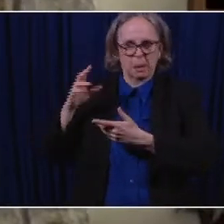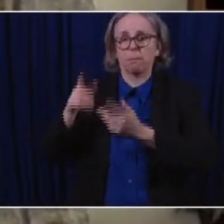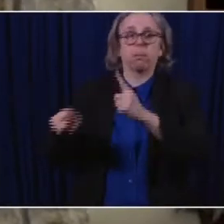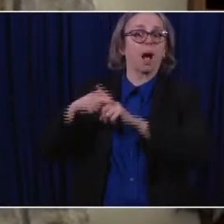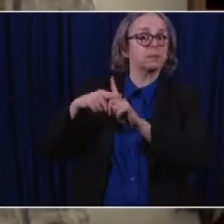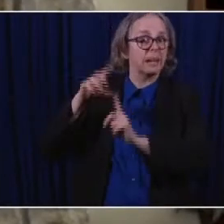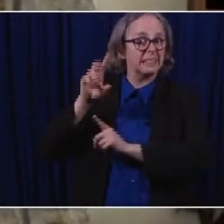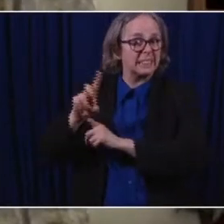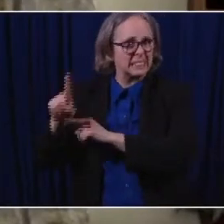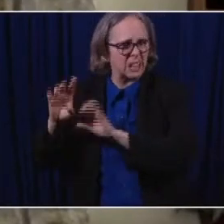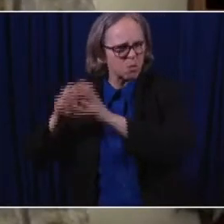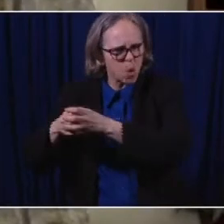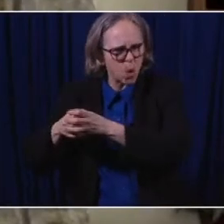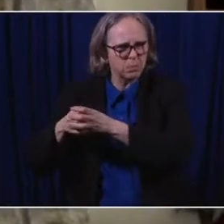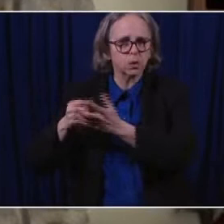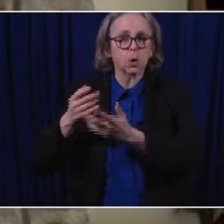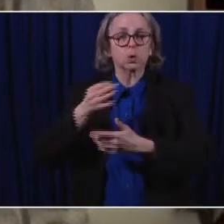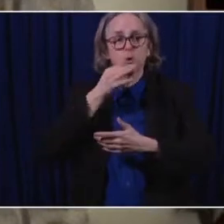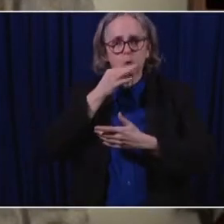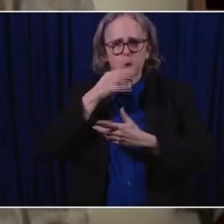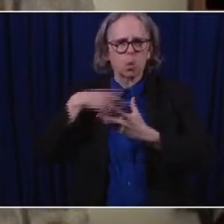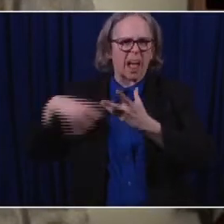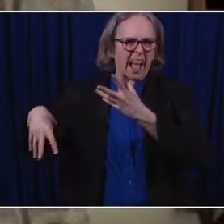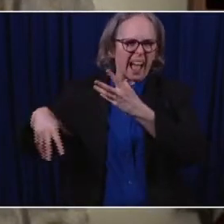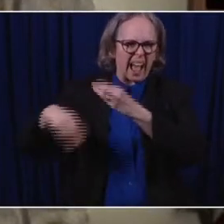the rest of that group of people, which is about